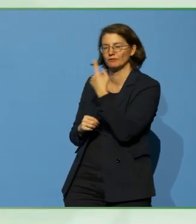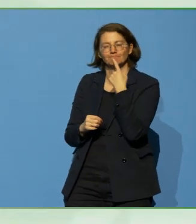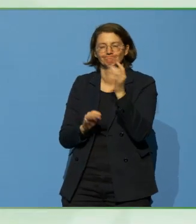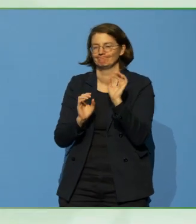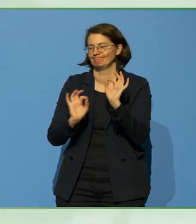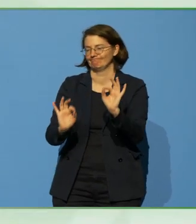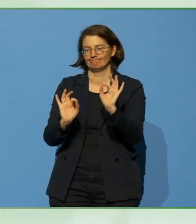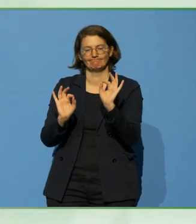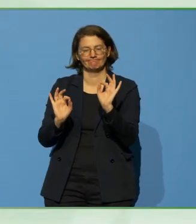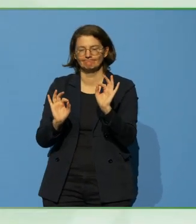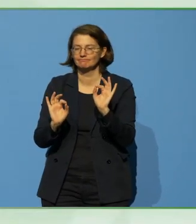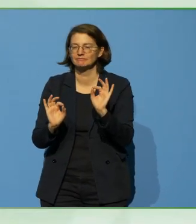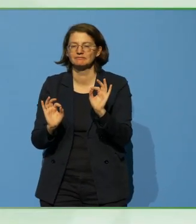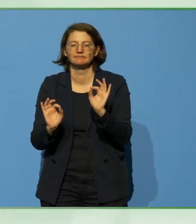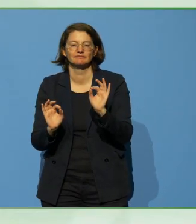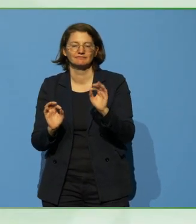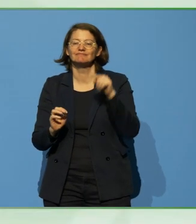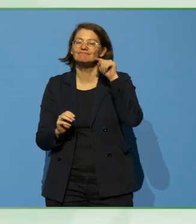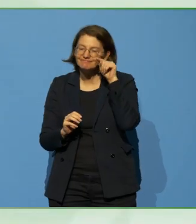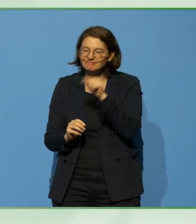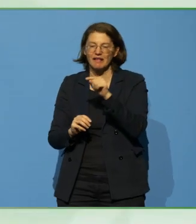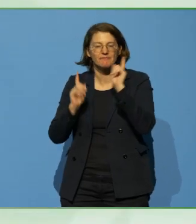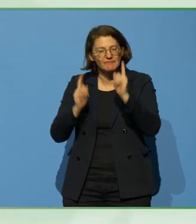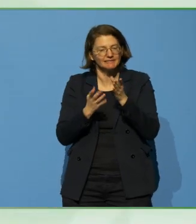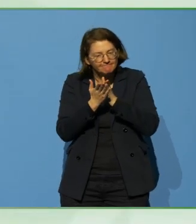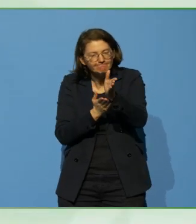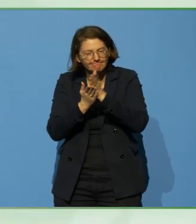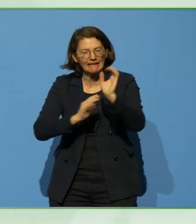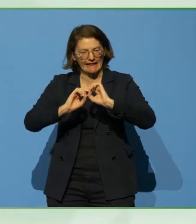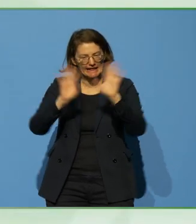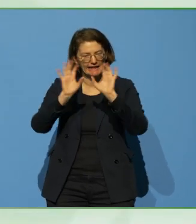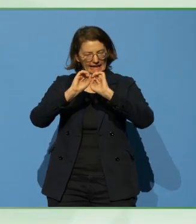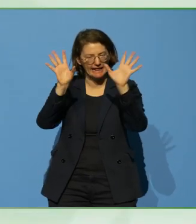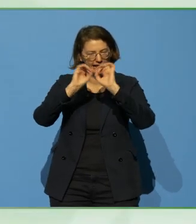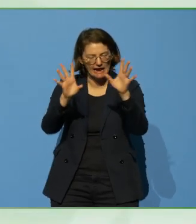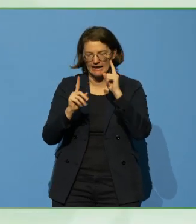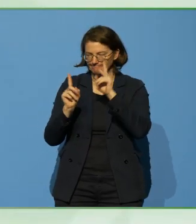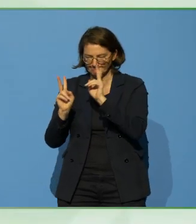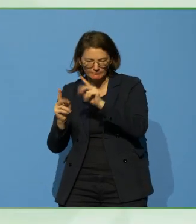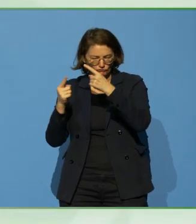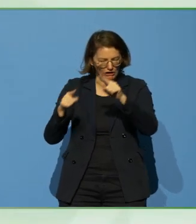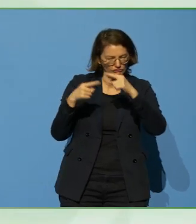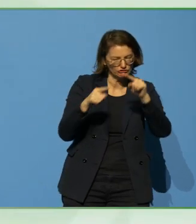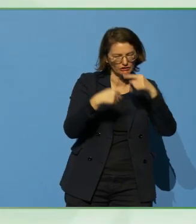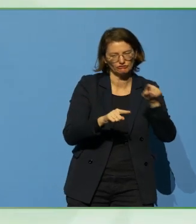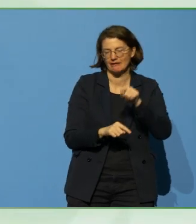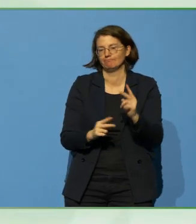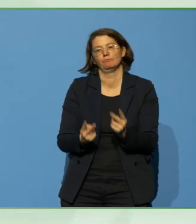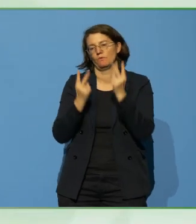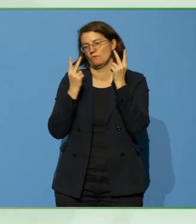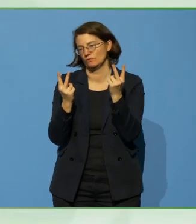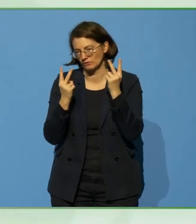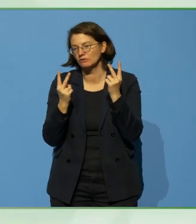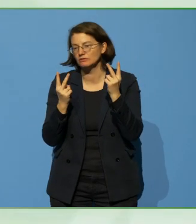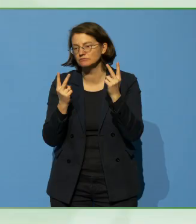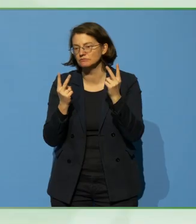So we're kind of marching towards the end of this panel, which feels like it's gone incredibly quickly from my perspective, given the amount of expertise and how massive this topic